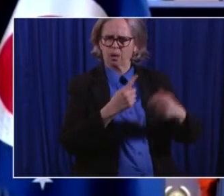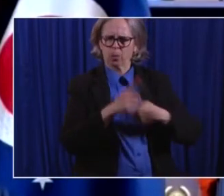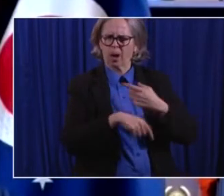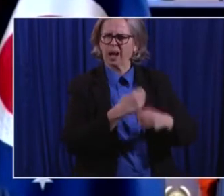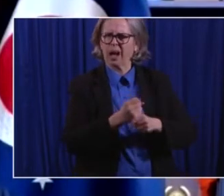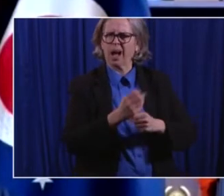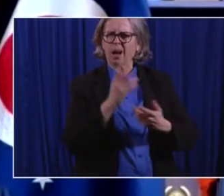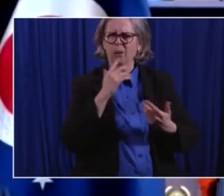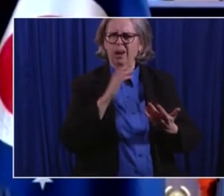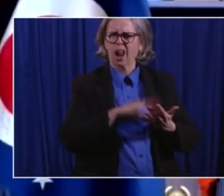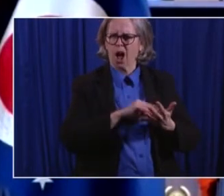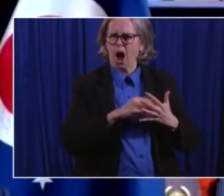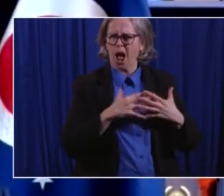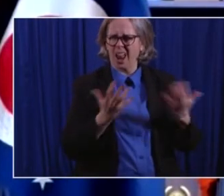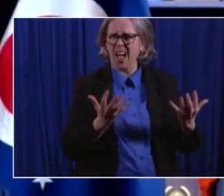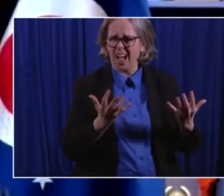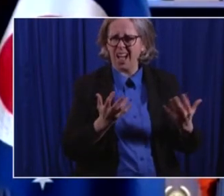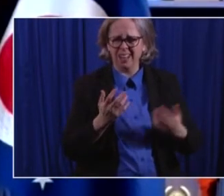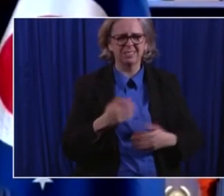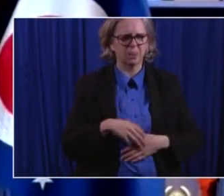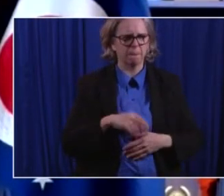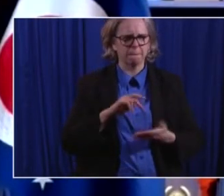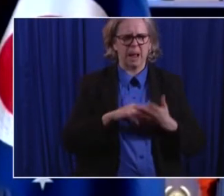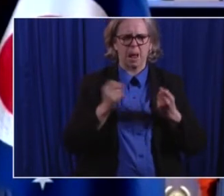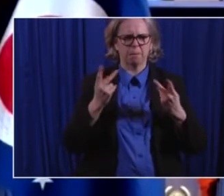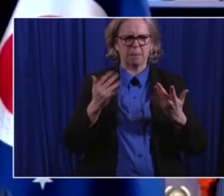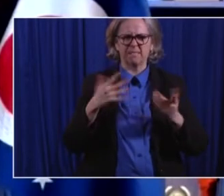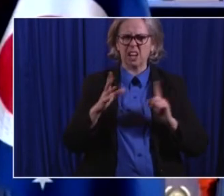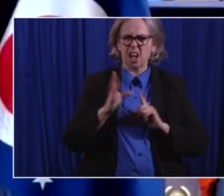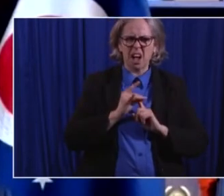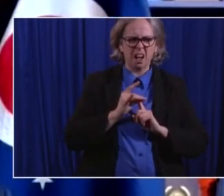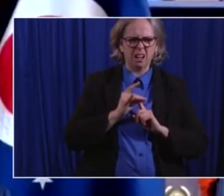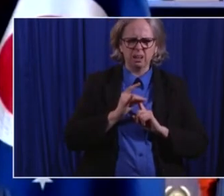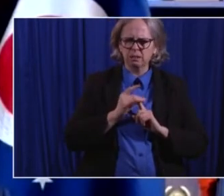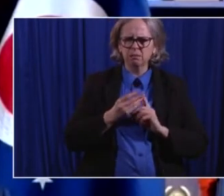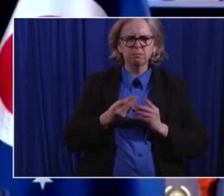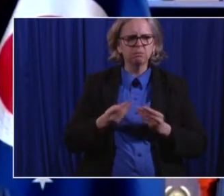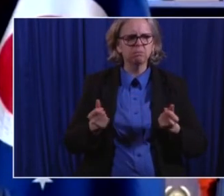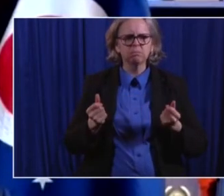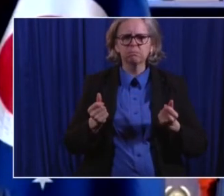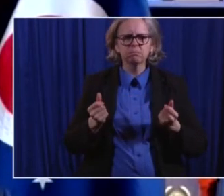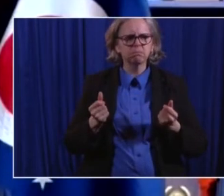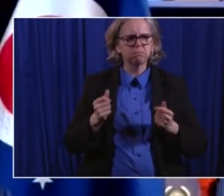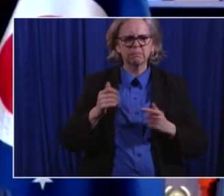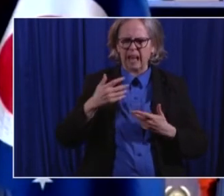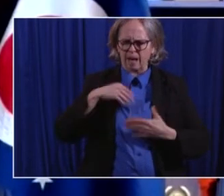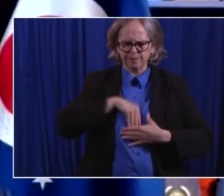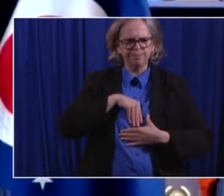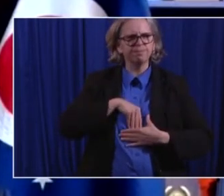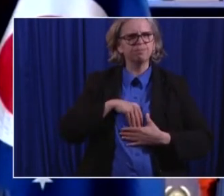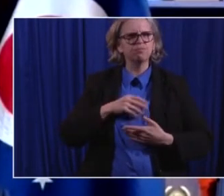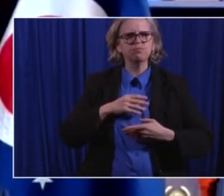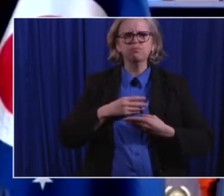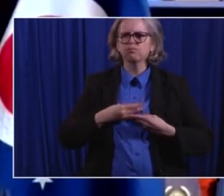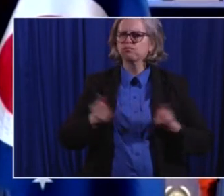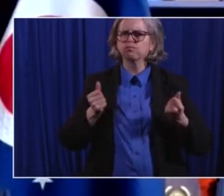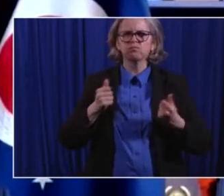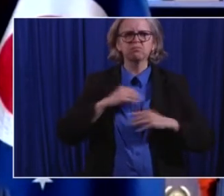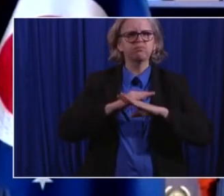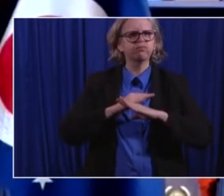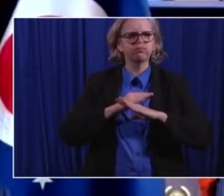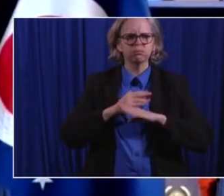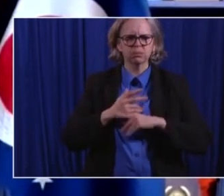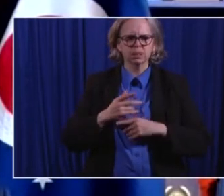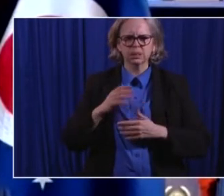natural immunity for already having had the virus. We have a growing number of people who have received the vaccine,